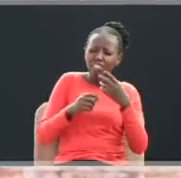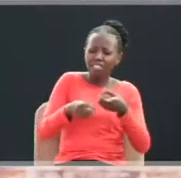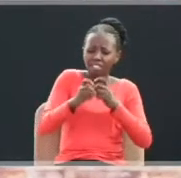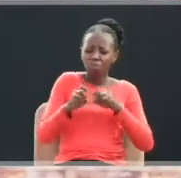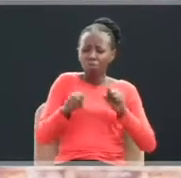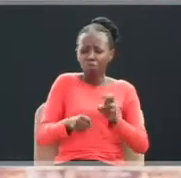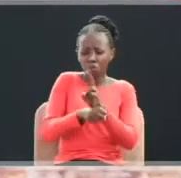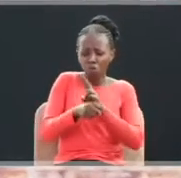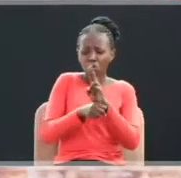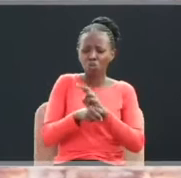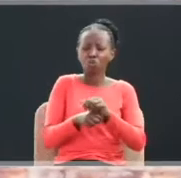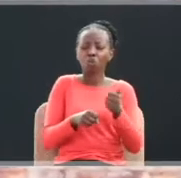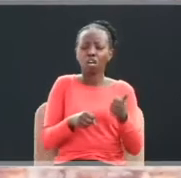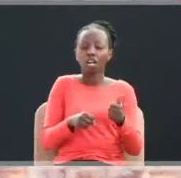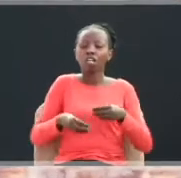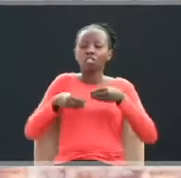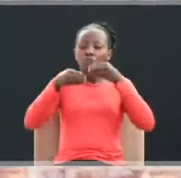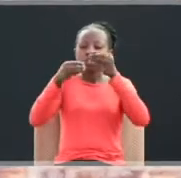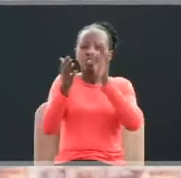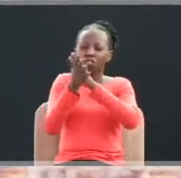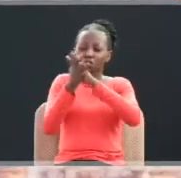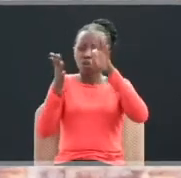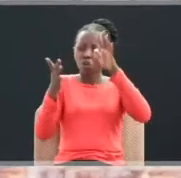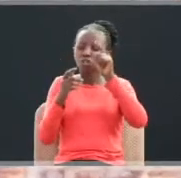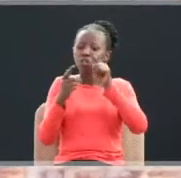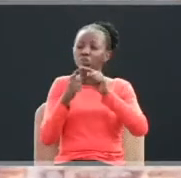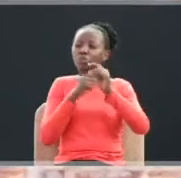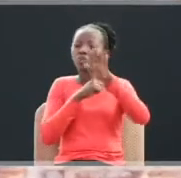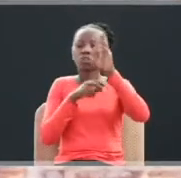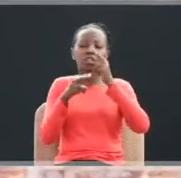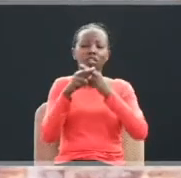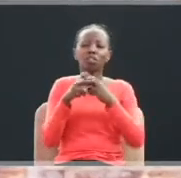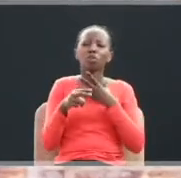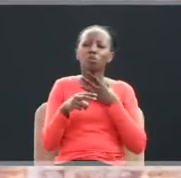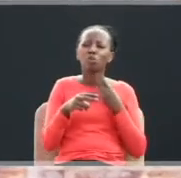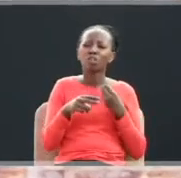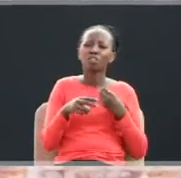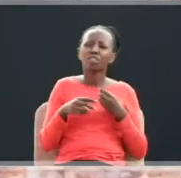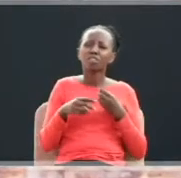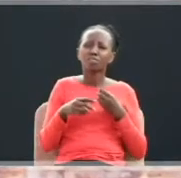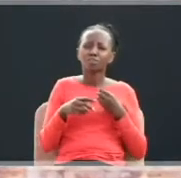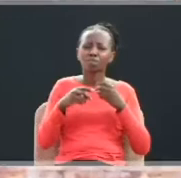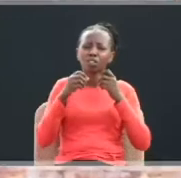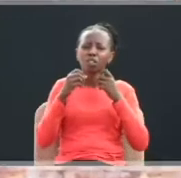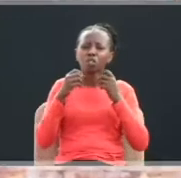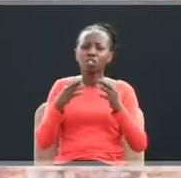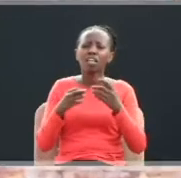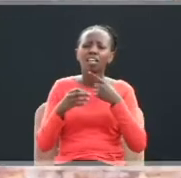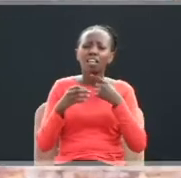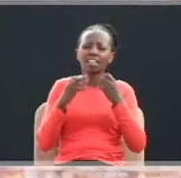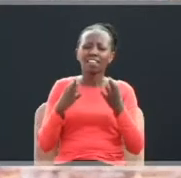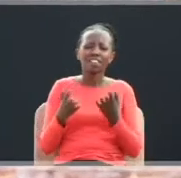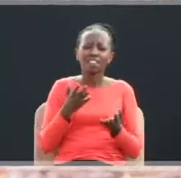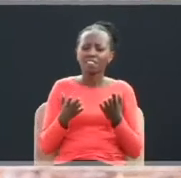it, that will give glory and honor to your holy name. I want to speak, Heavenly Father, if there is any clouded by the